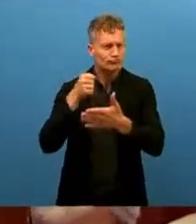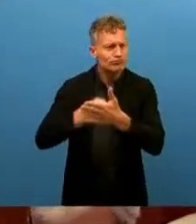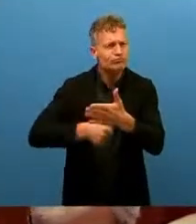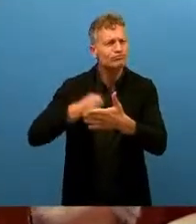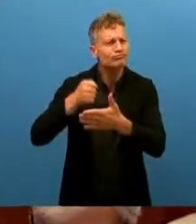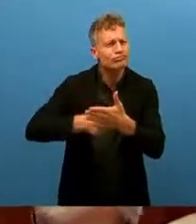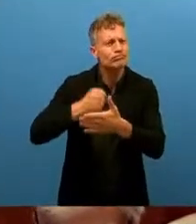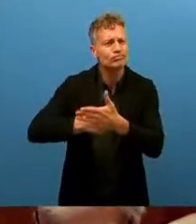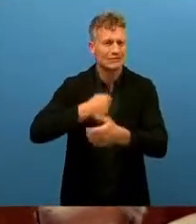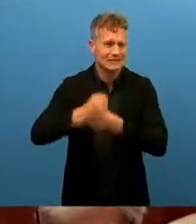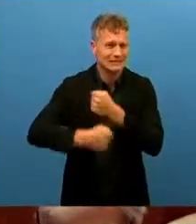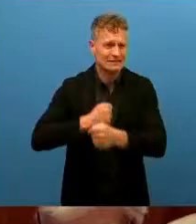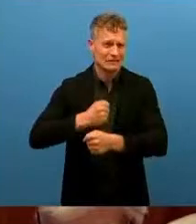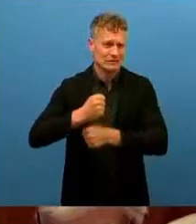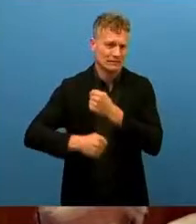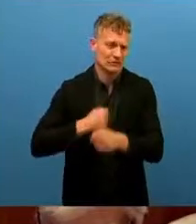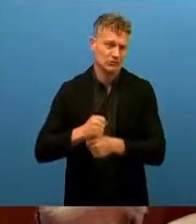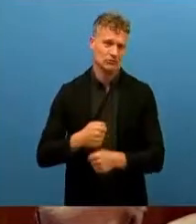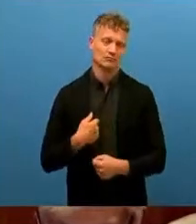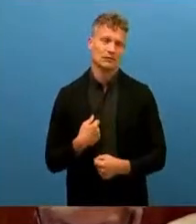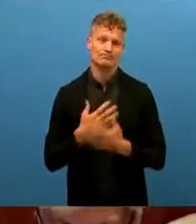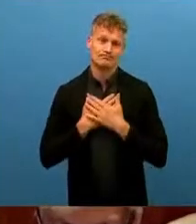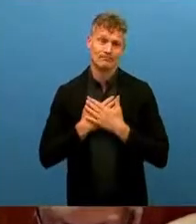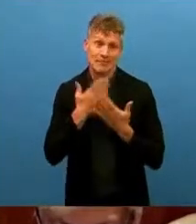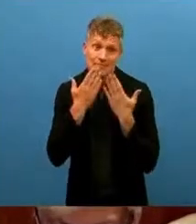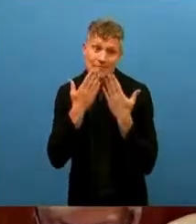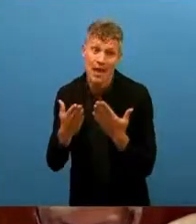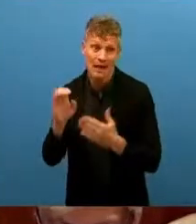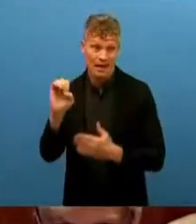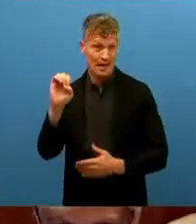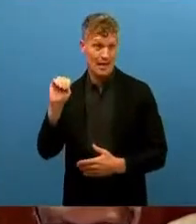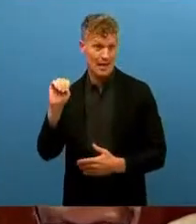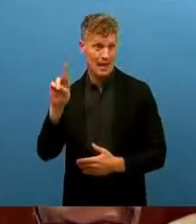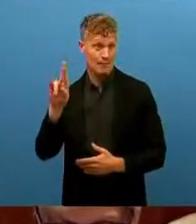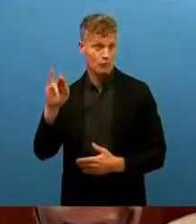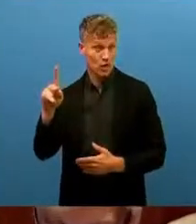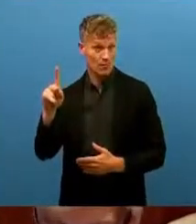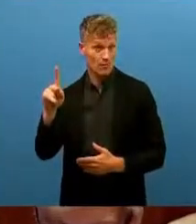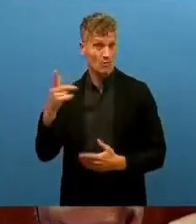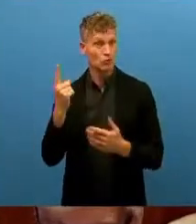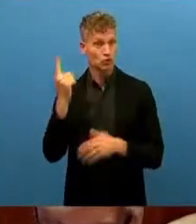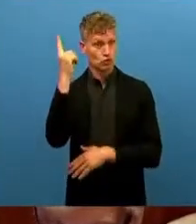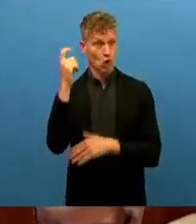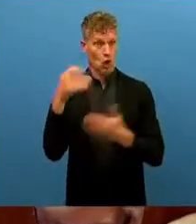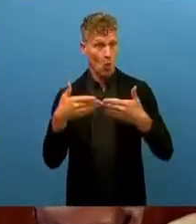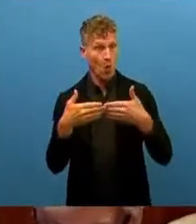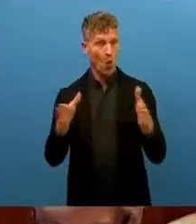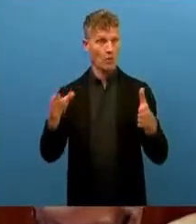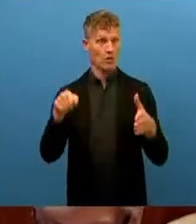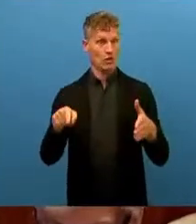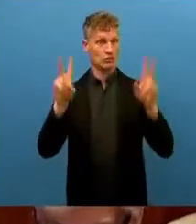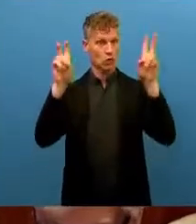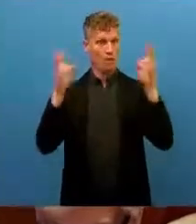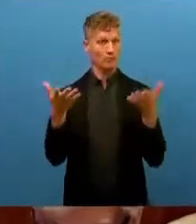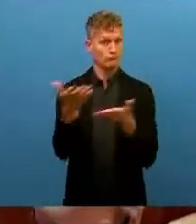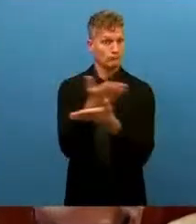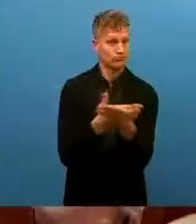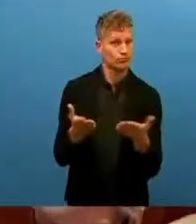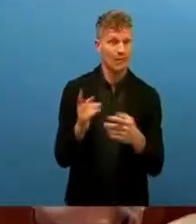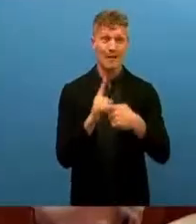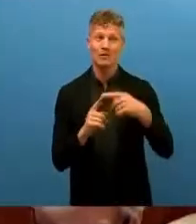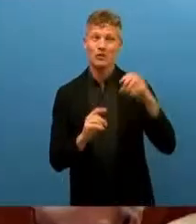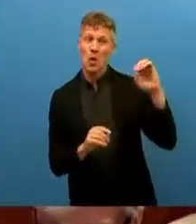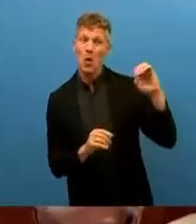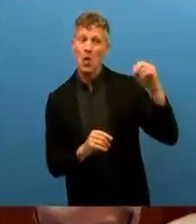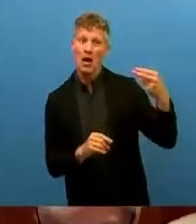its facilitation and dedicated leadership for this important dialogue, and to the Office of the High Commissioner for Human Rights for